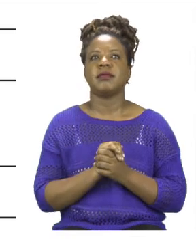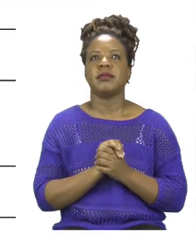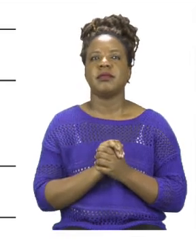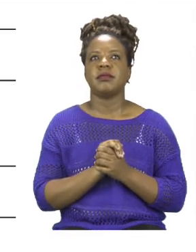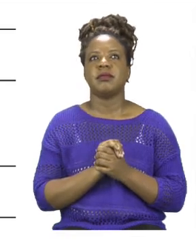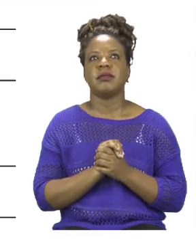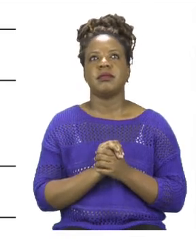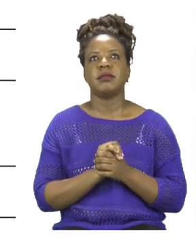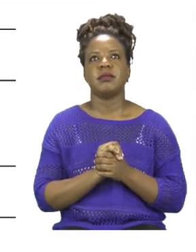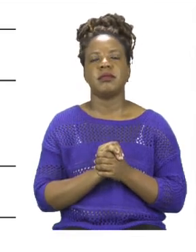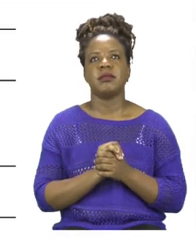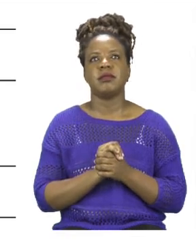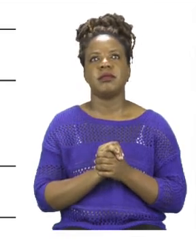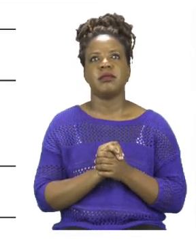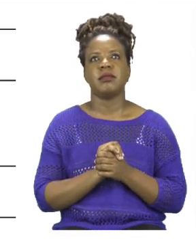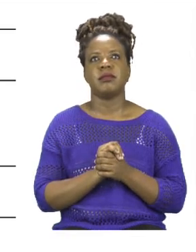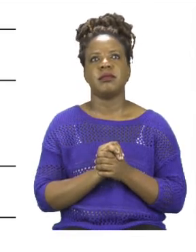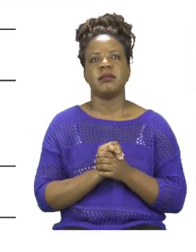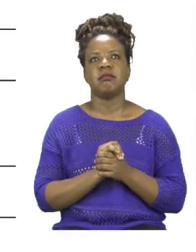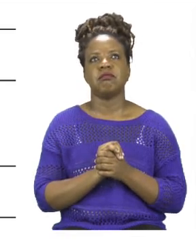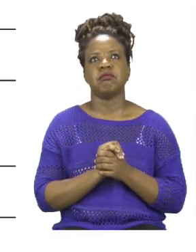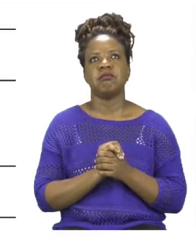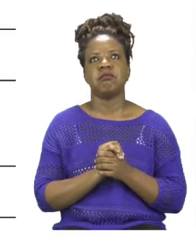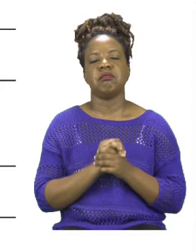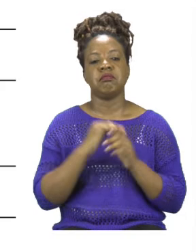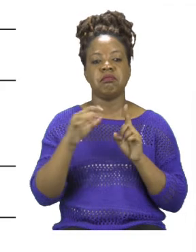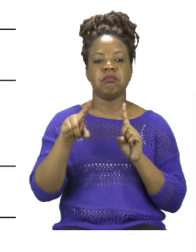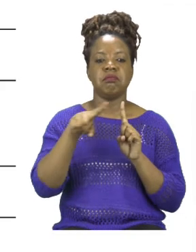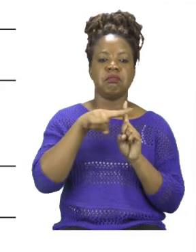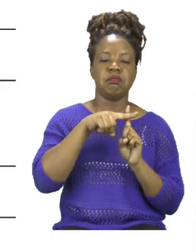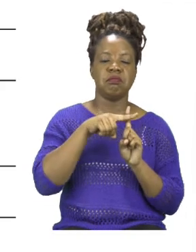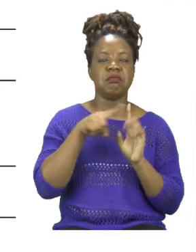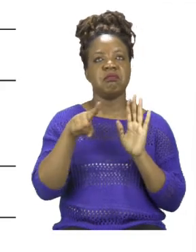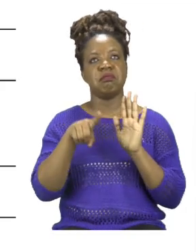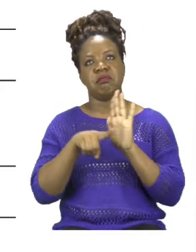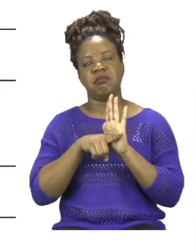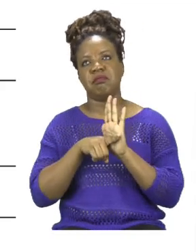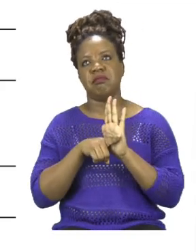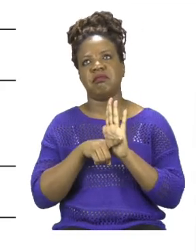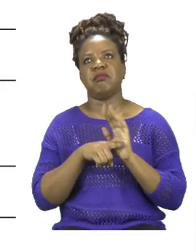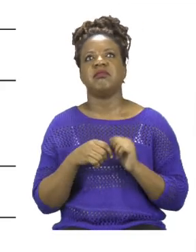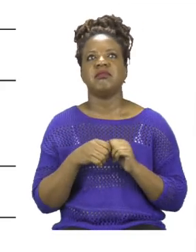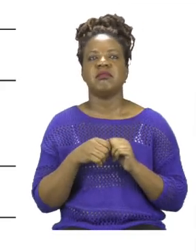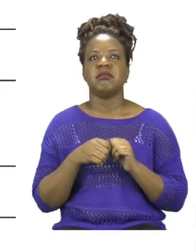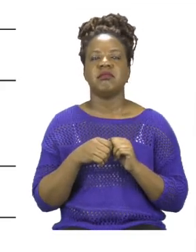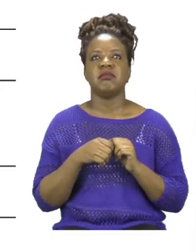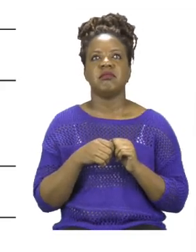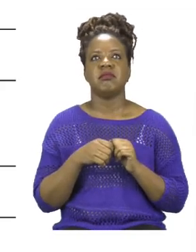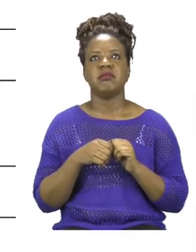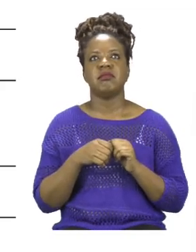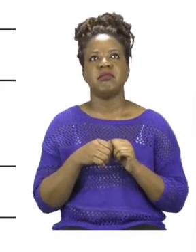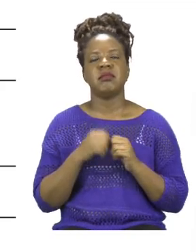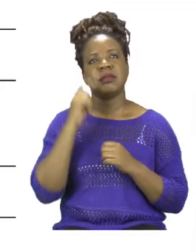be doing some sums by adding or subtracting. It is our job to figure